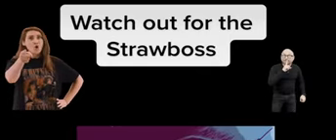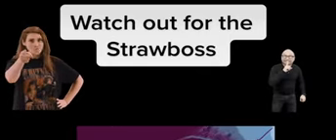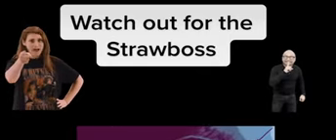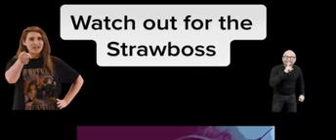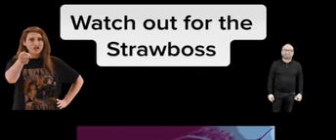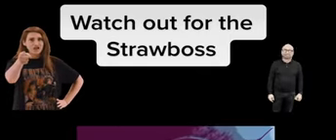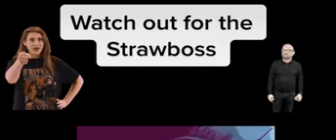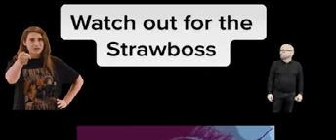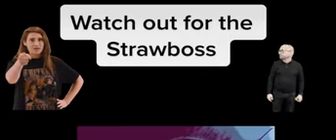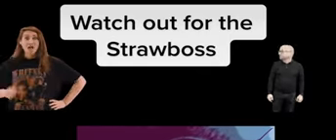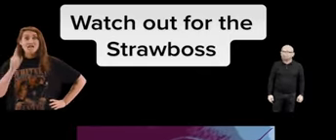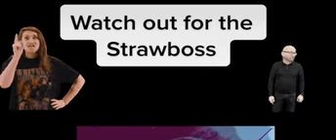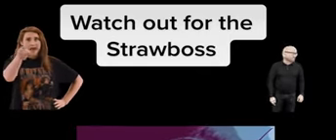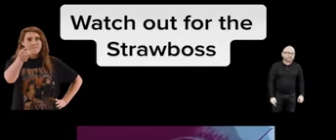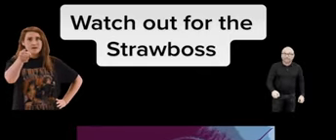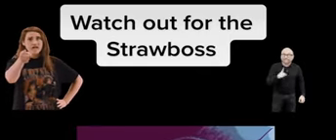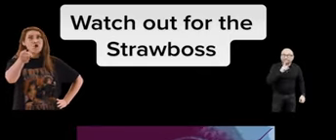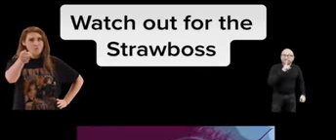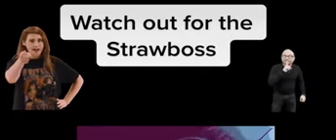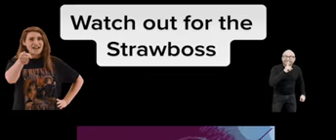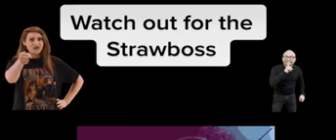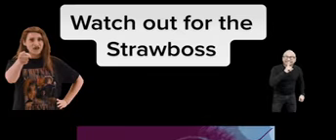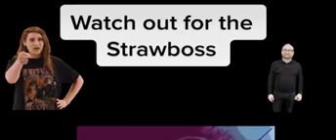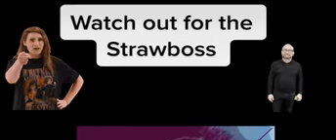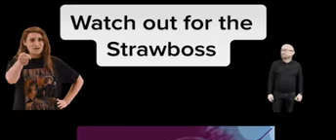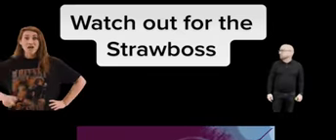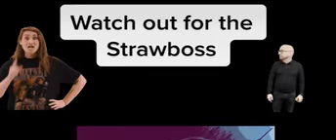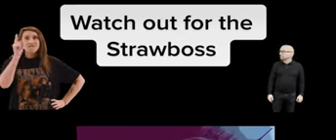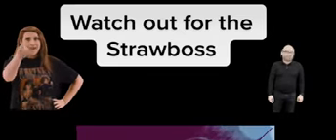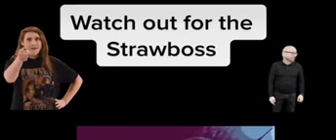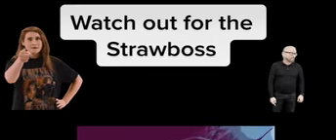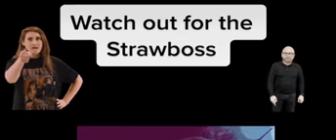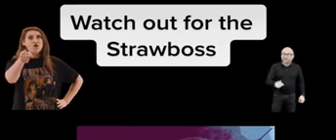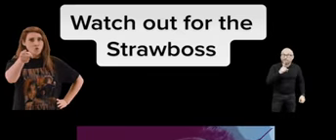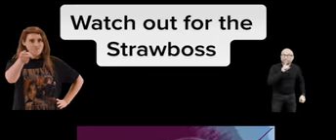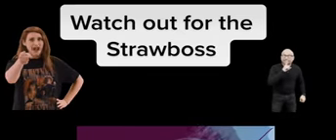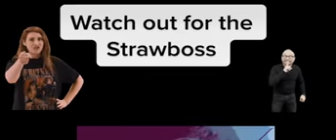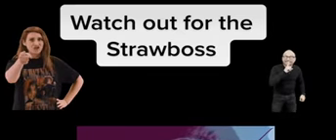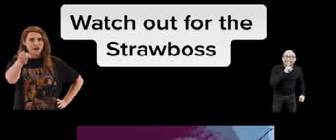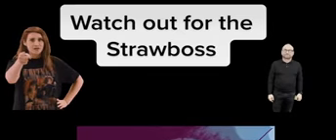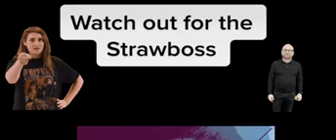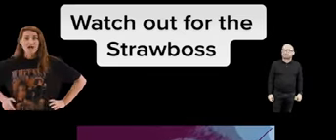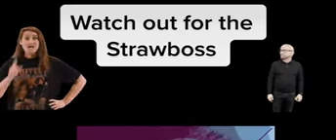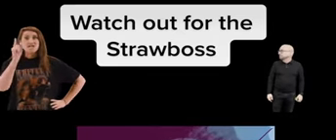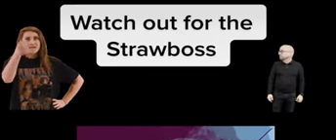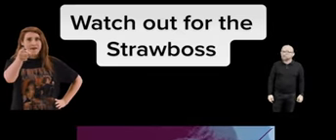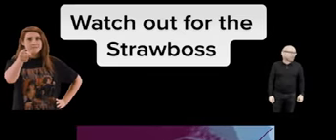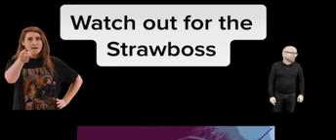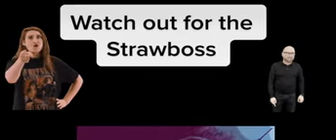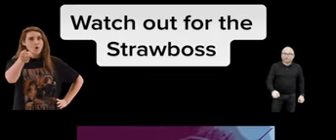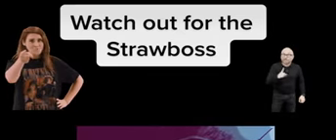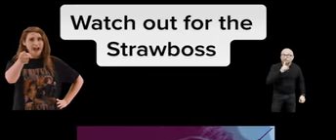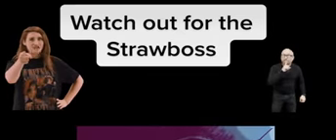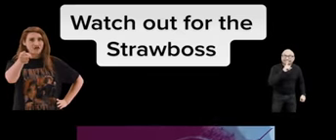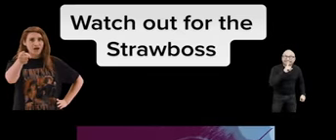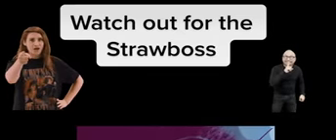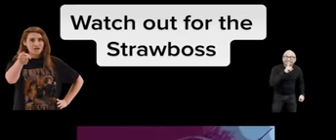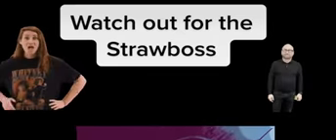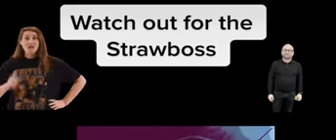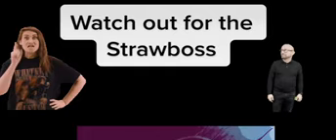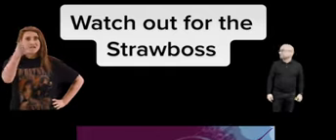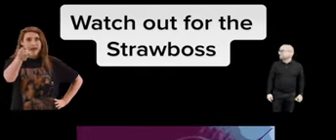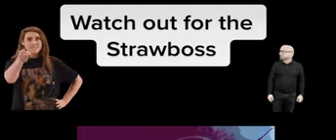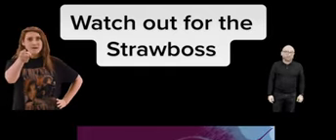workload, even though they do not get paid to do it. They're quick to make themselves look good,